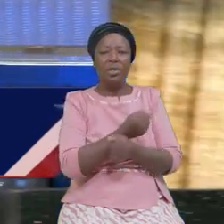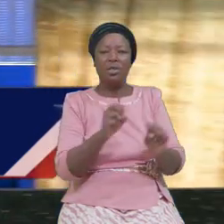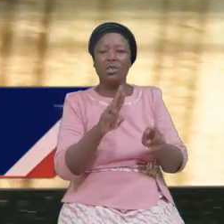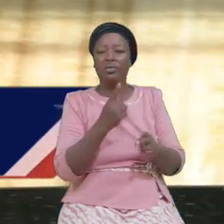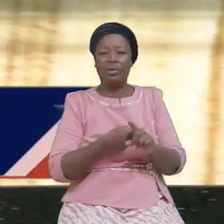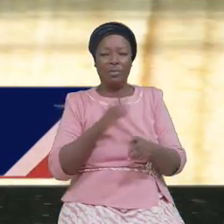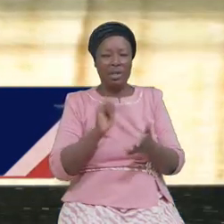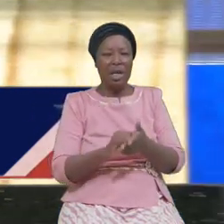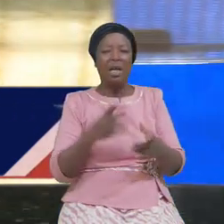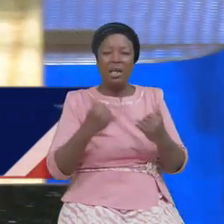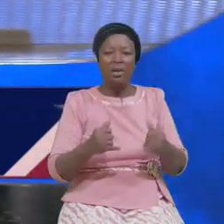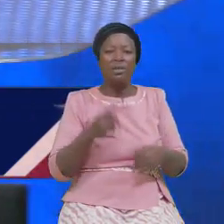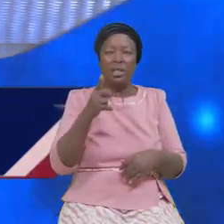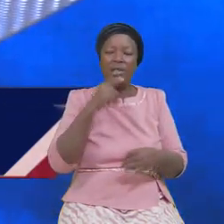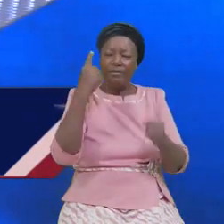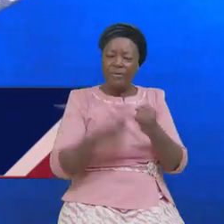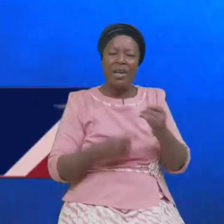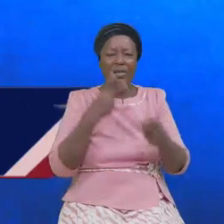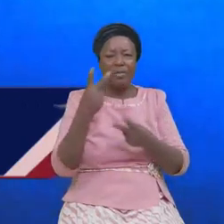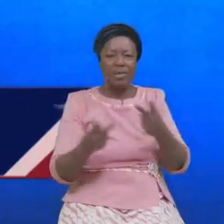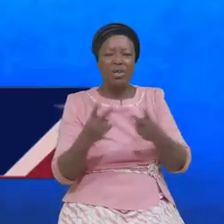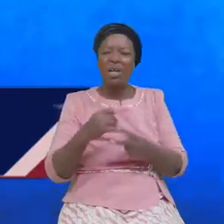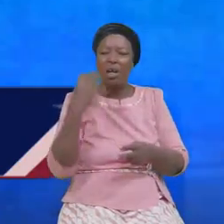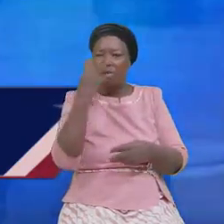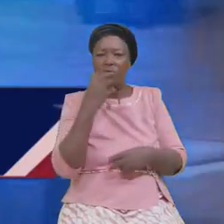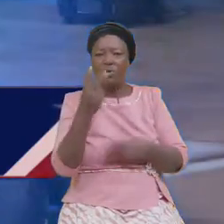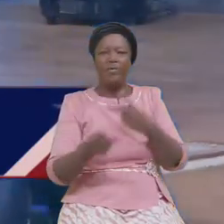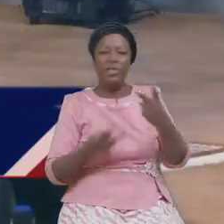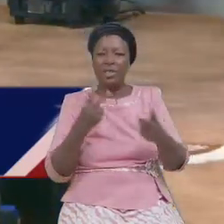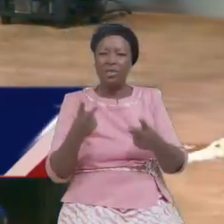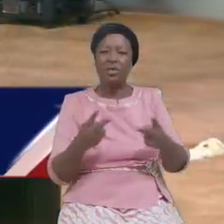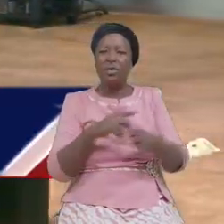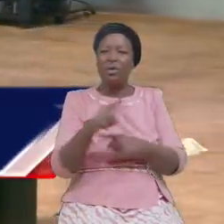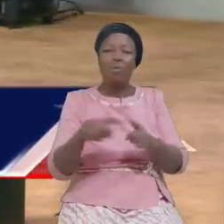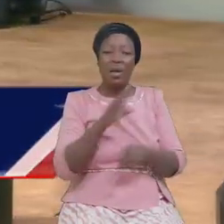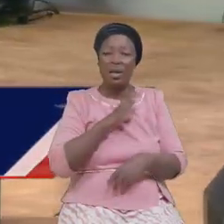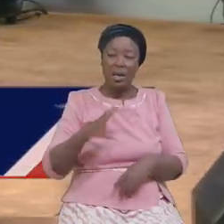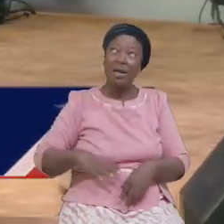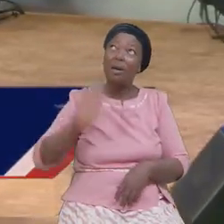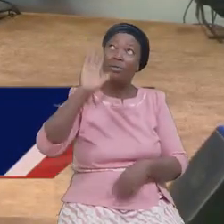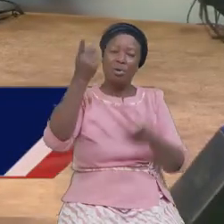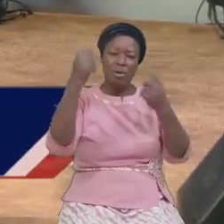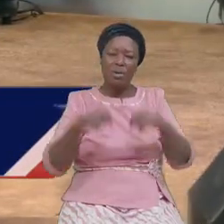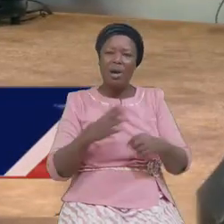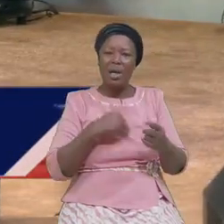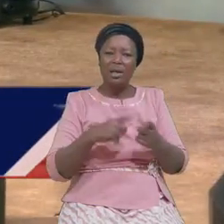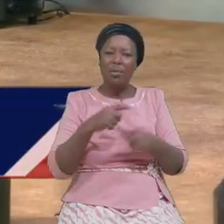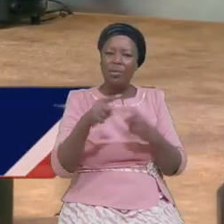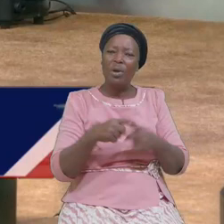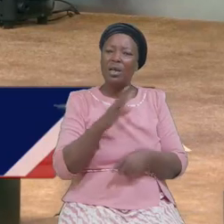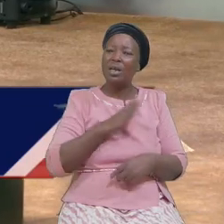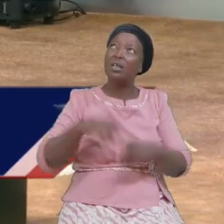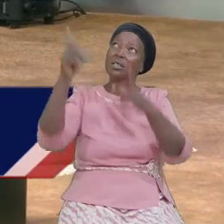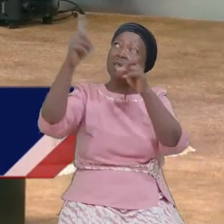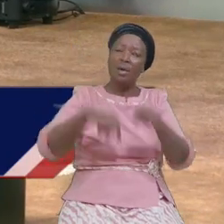the final visitation, a glorious visitation, when Christ will come. And when Christ